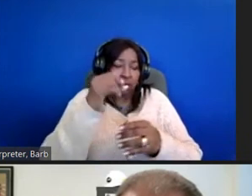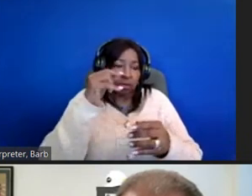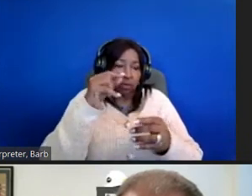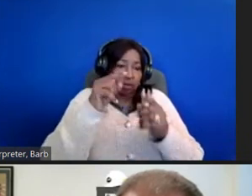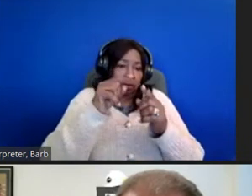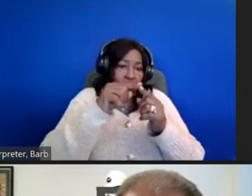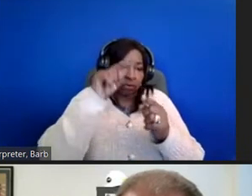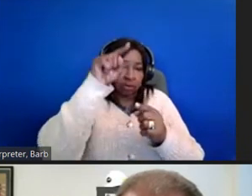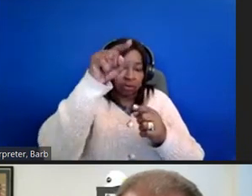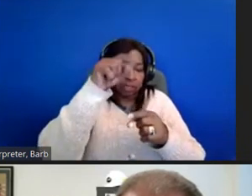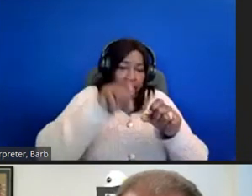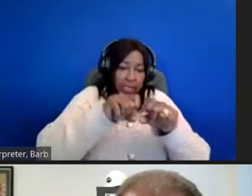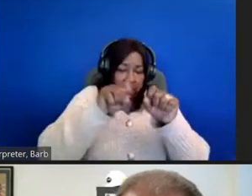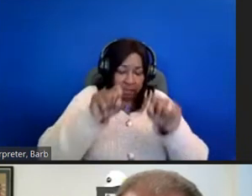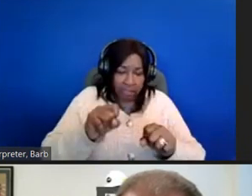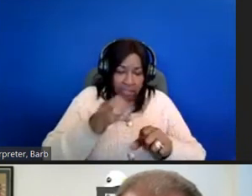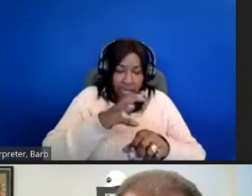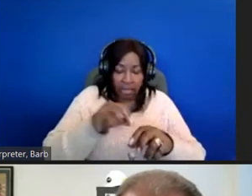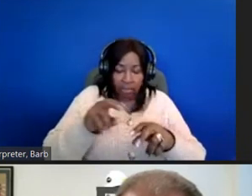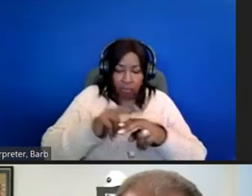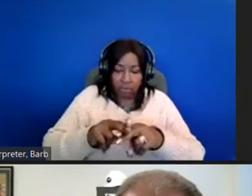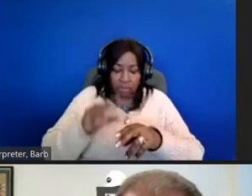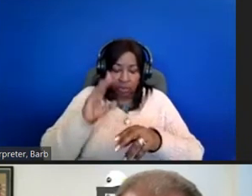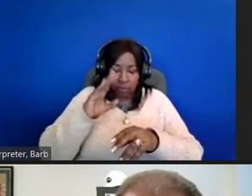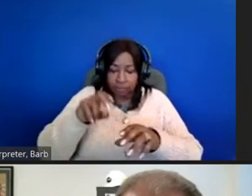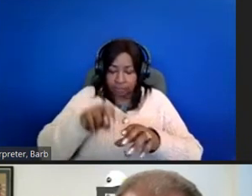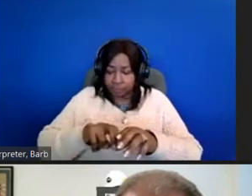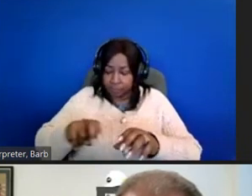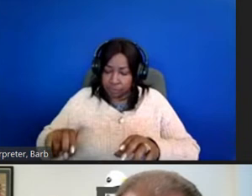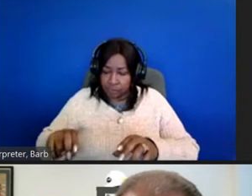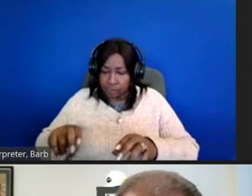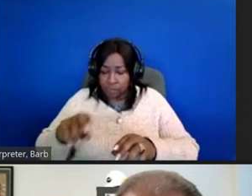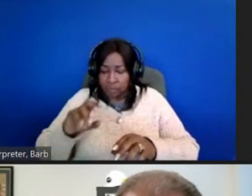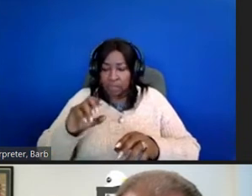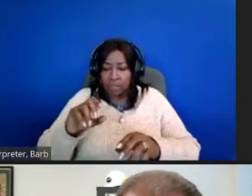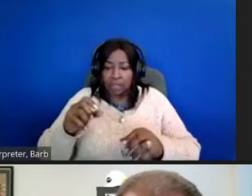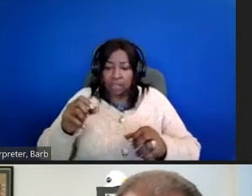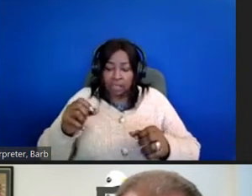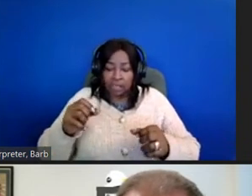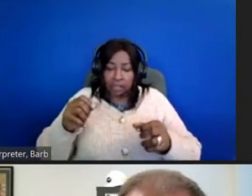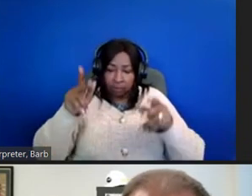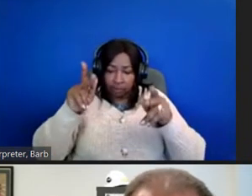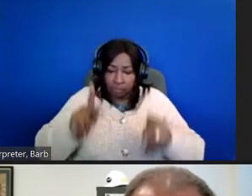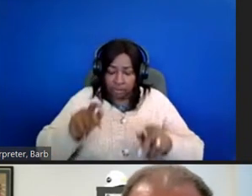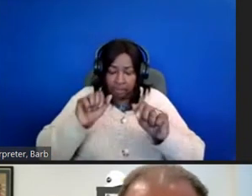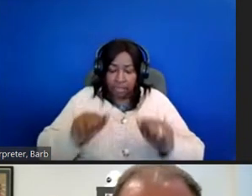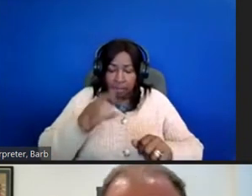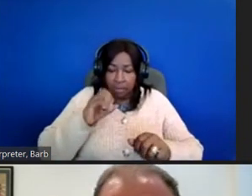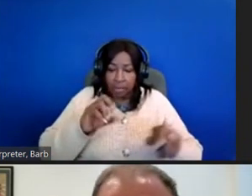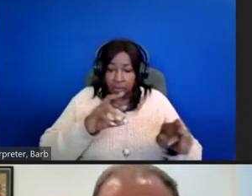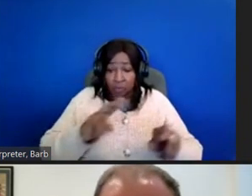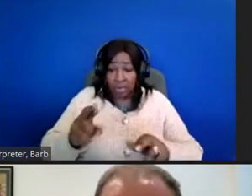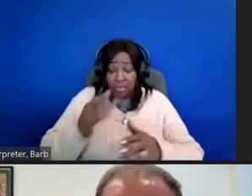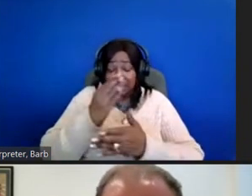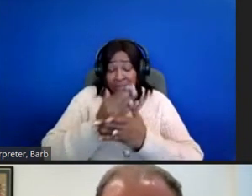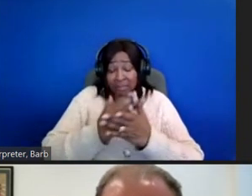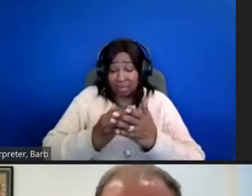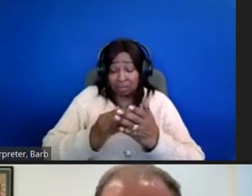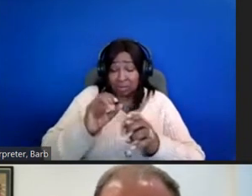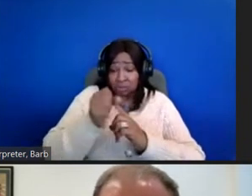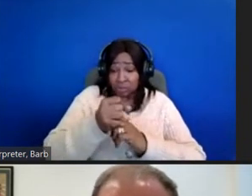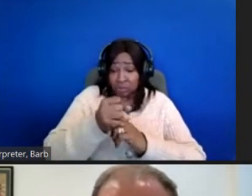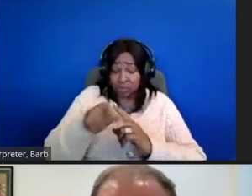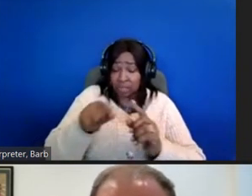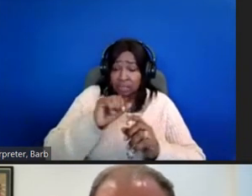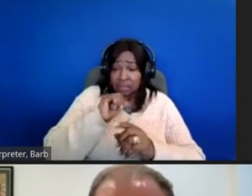deboarded so that the attendant can be ready. In some cases, there may not be a CSA present, which then